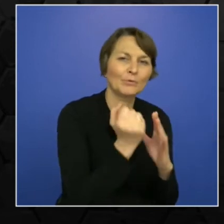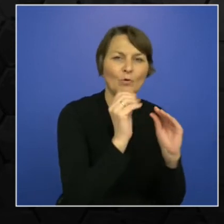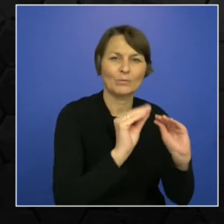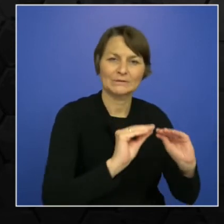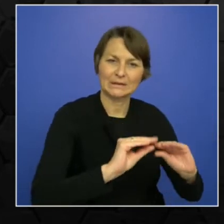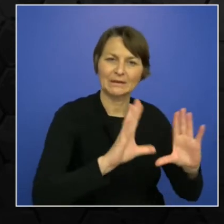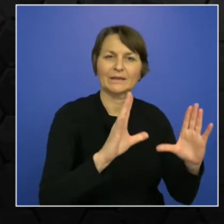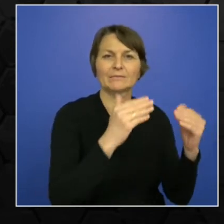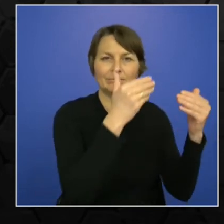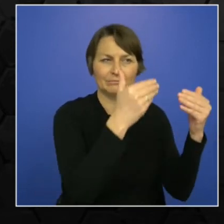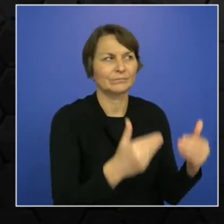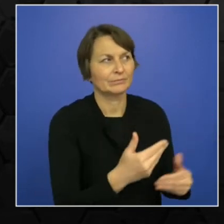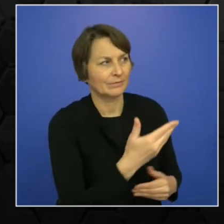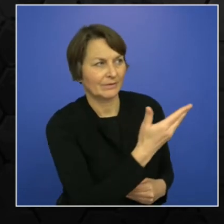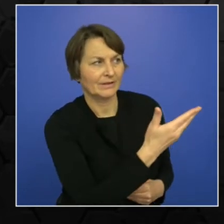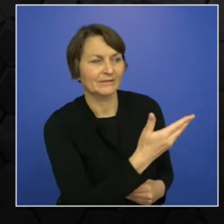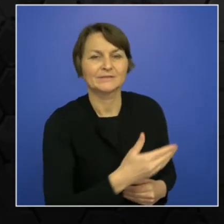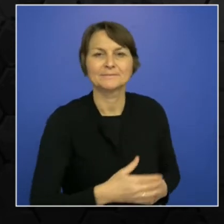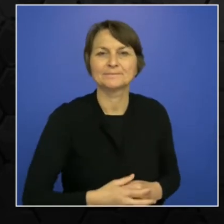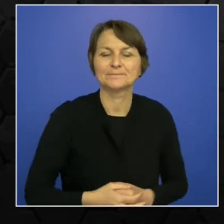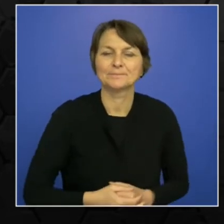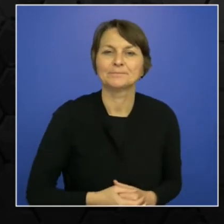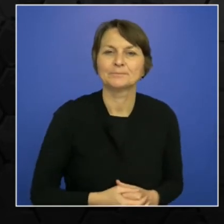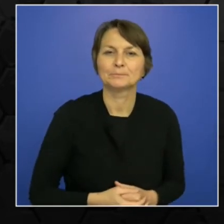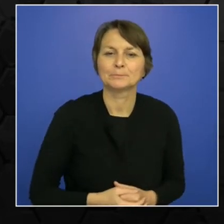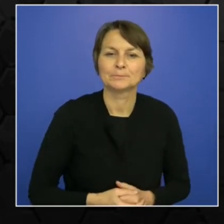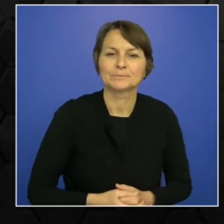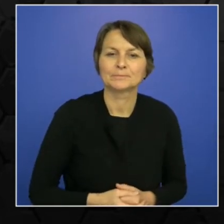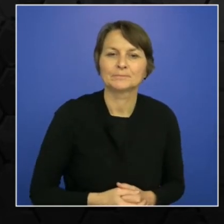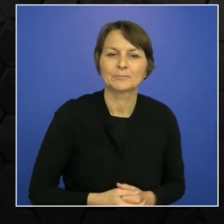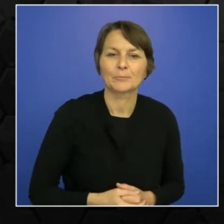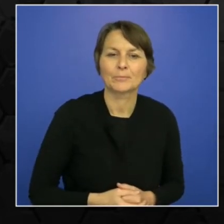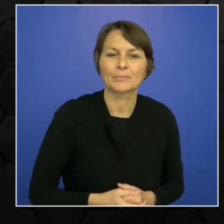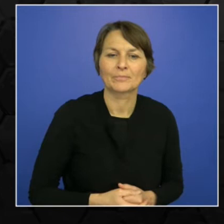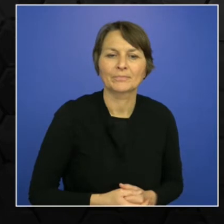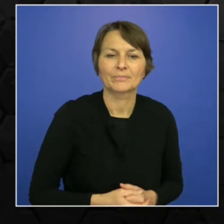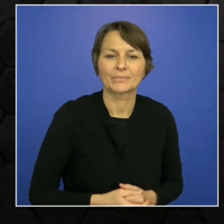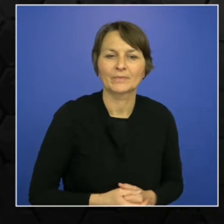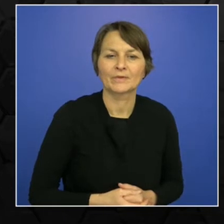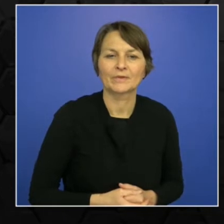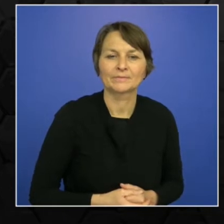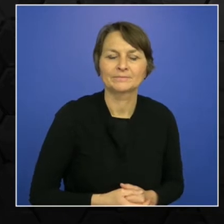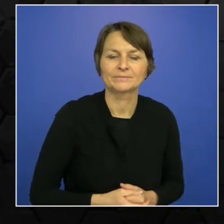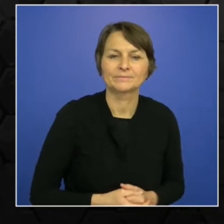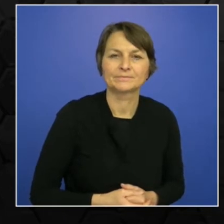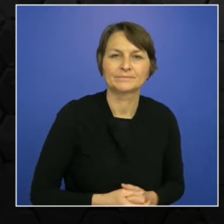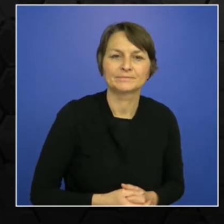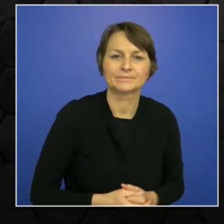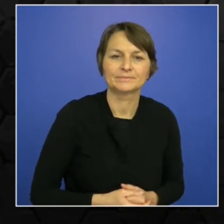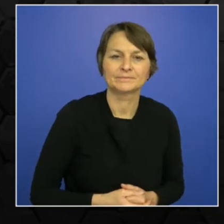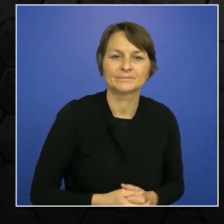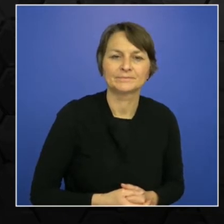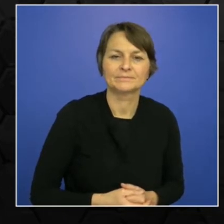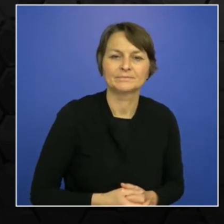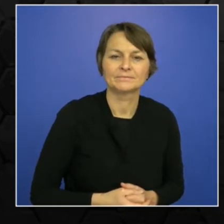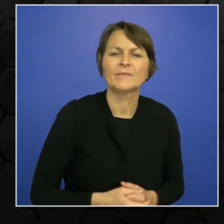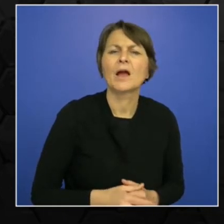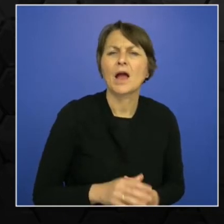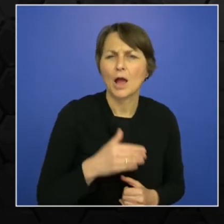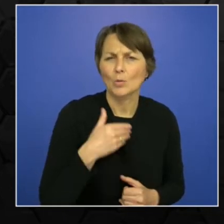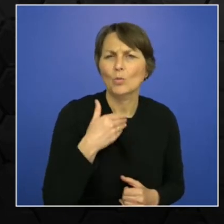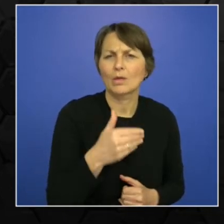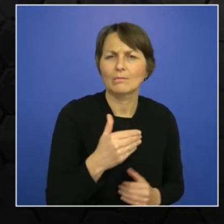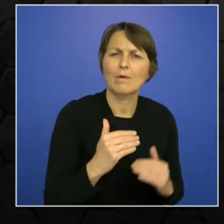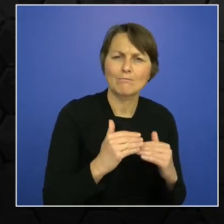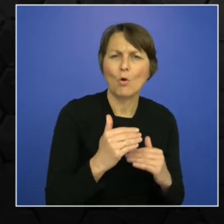the statistics for that. Okay, I'm sorry. I'll be covering the comparative analysis. So what